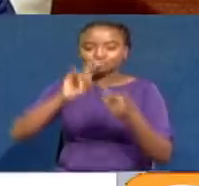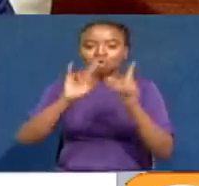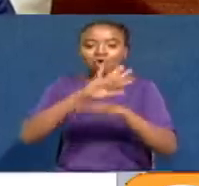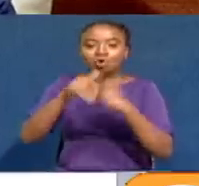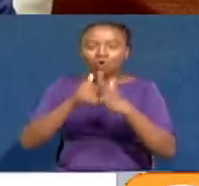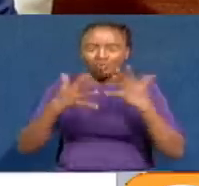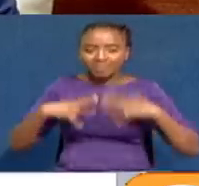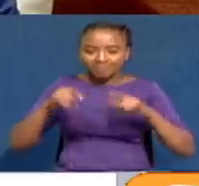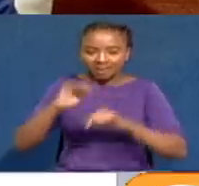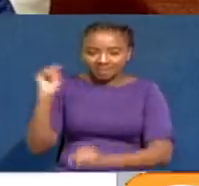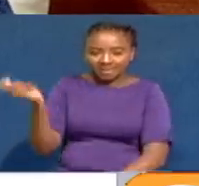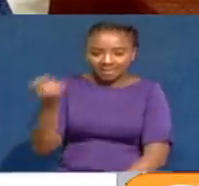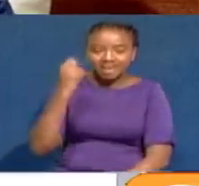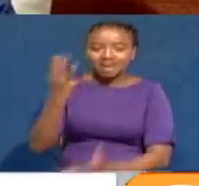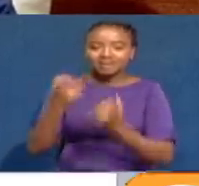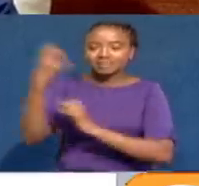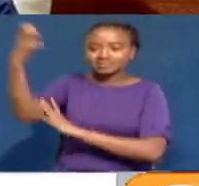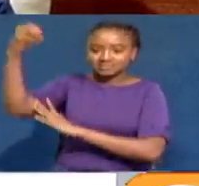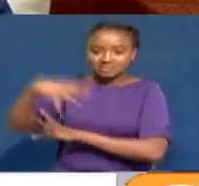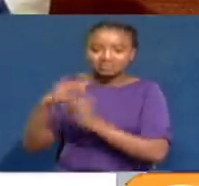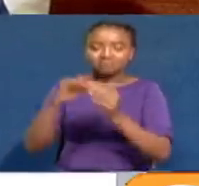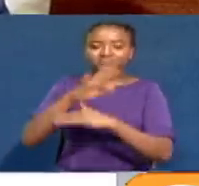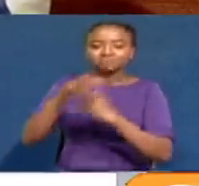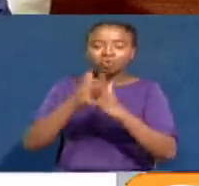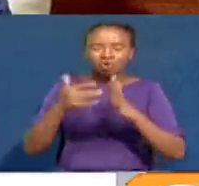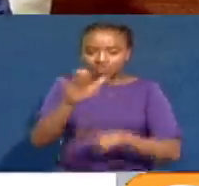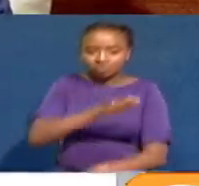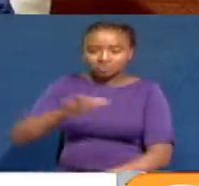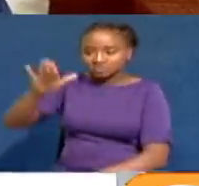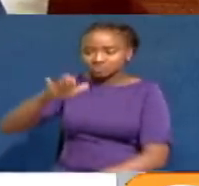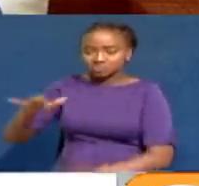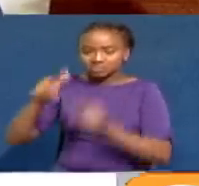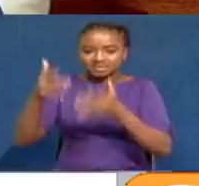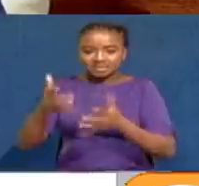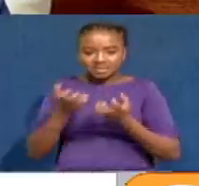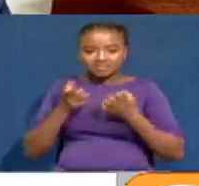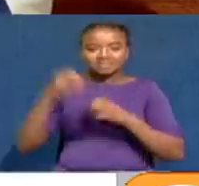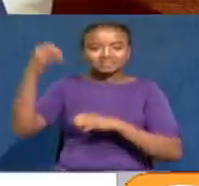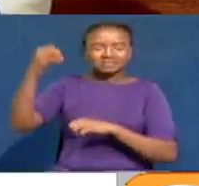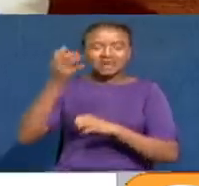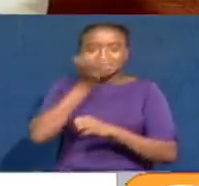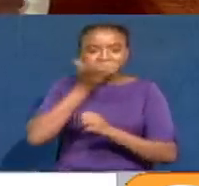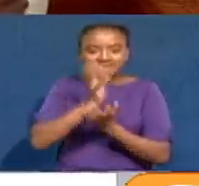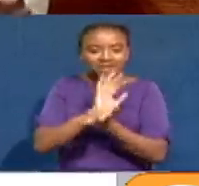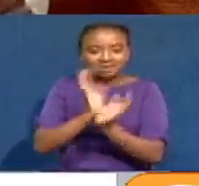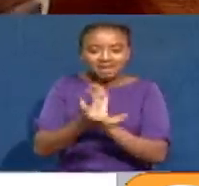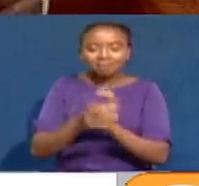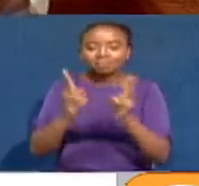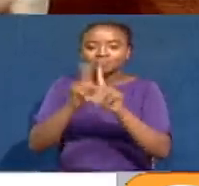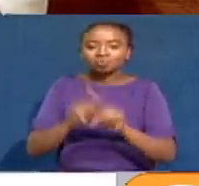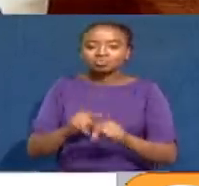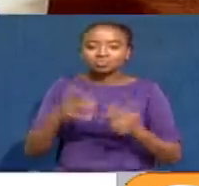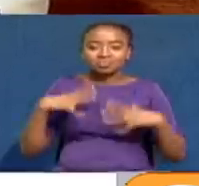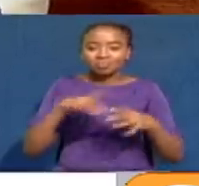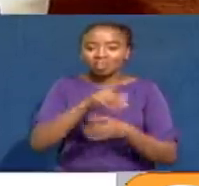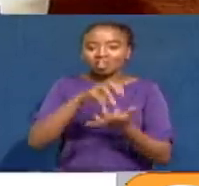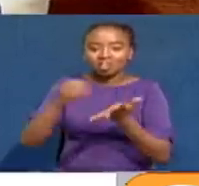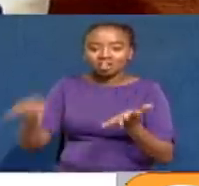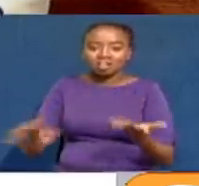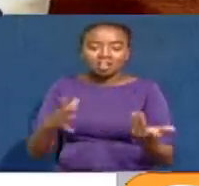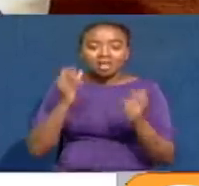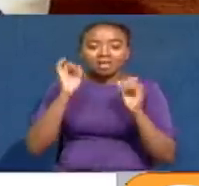Kenya ought to have electricity. Every constituency would be having a stadium. Every constituency would, I actually left out, a